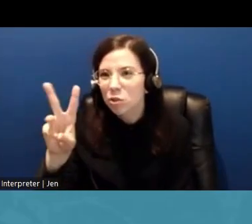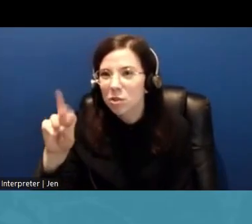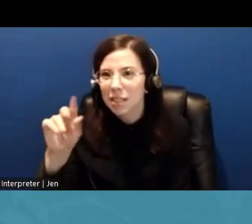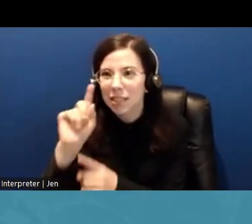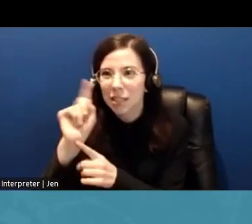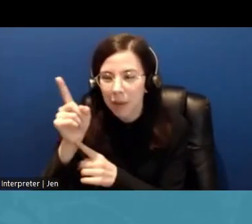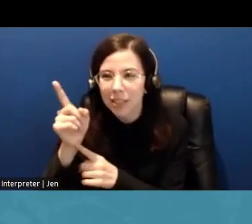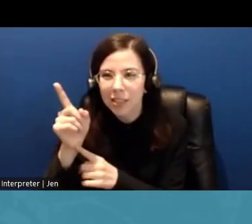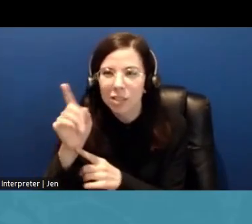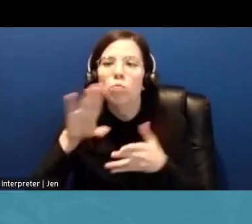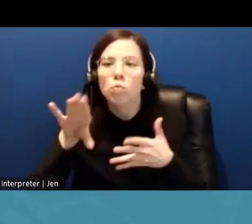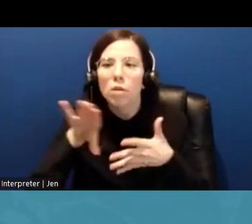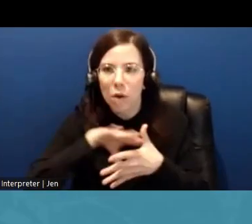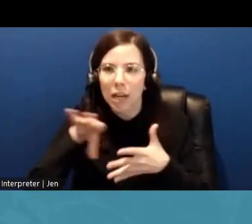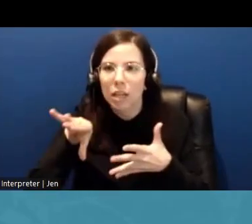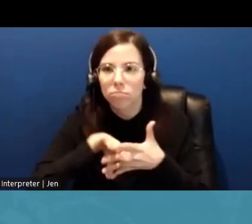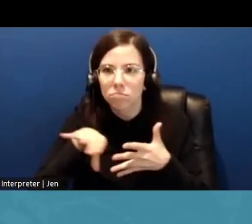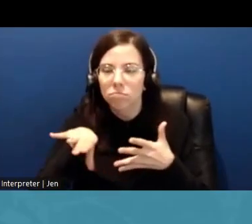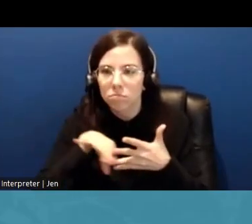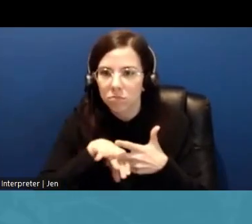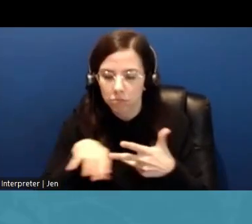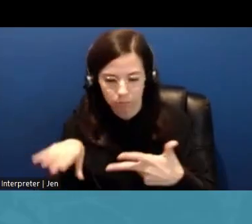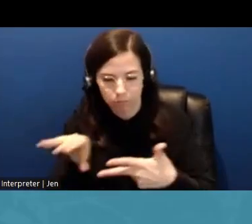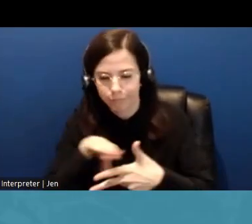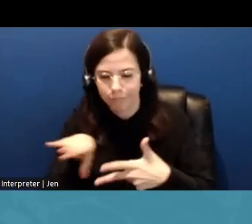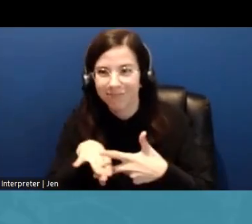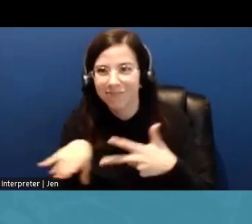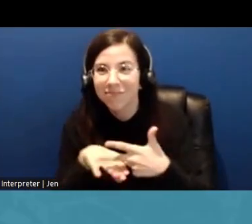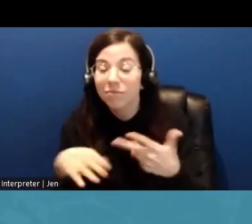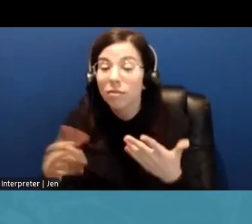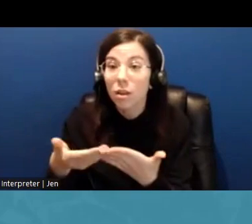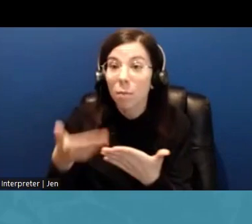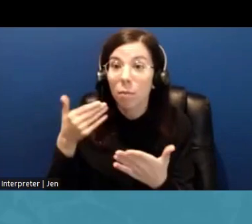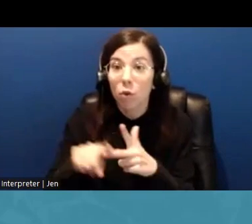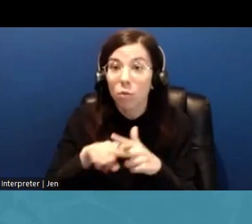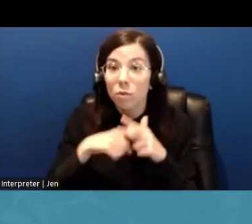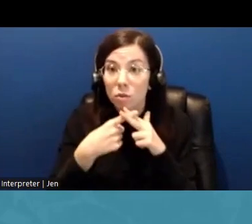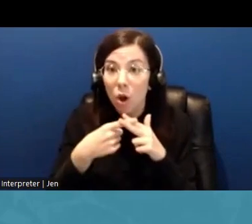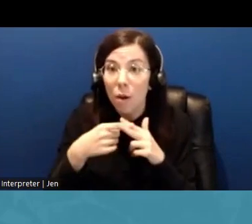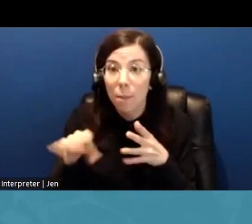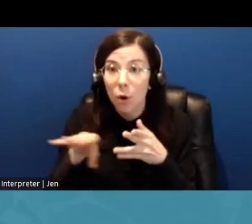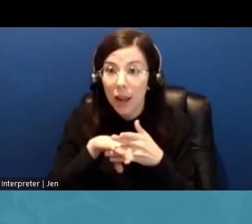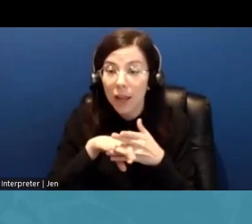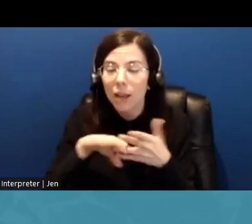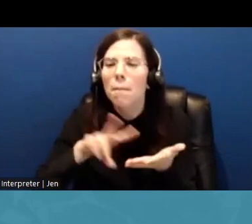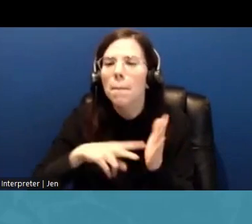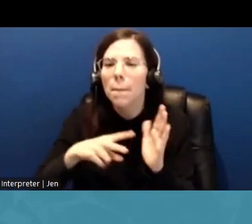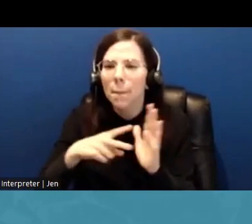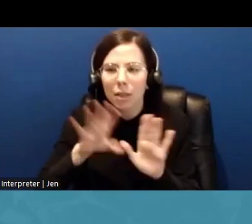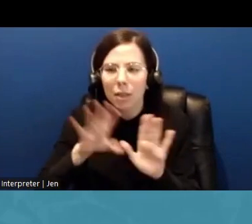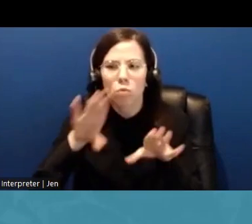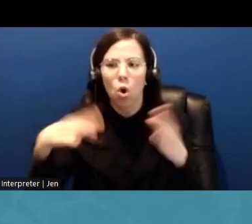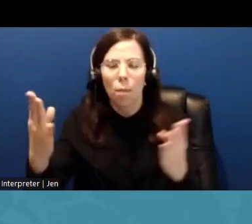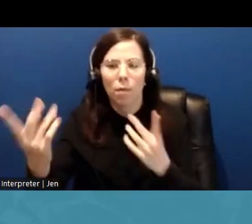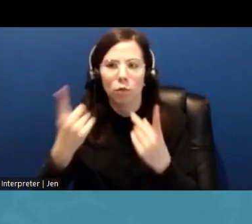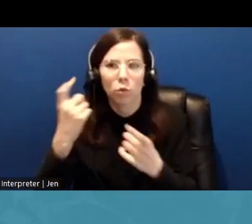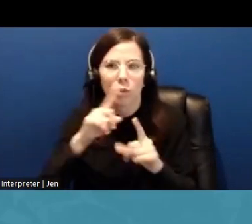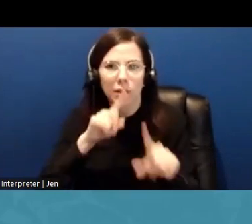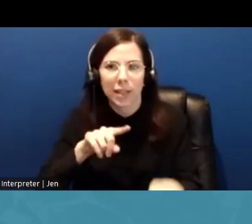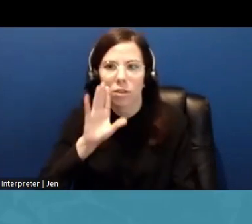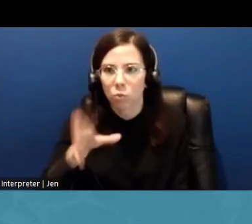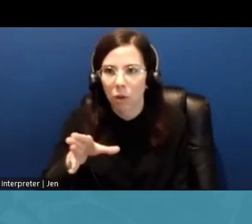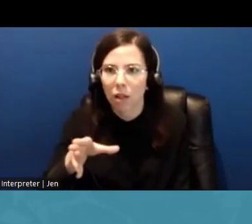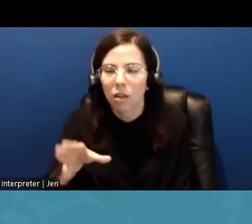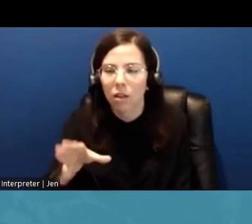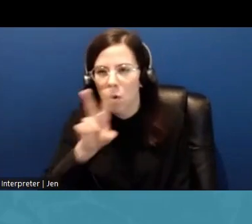break. We will, right before we go into break, that's when we're going to go into the Q&A module and look